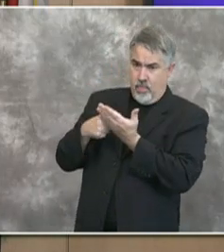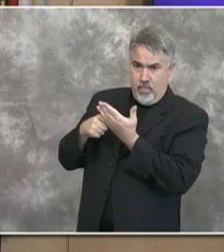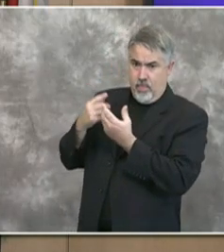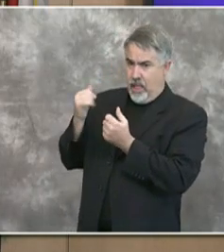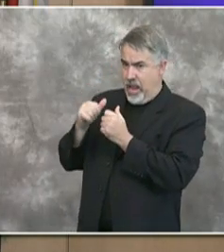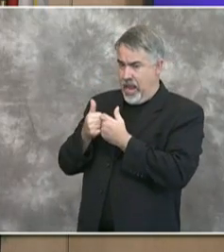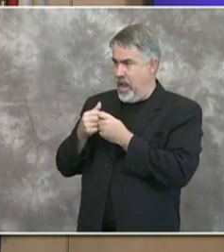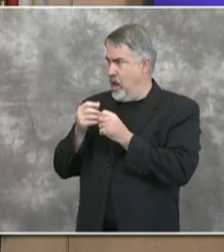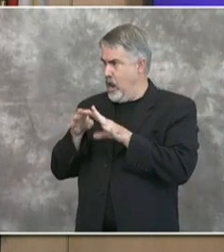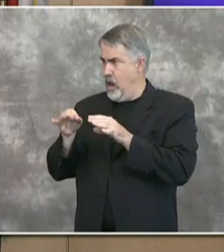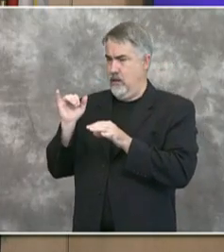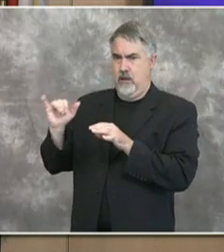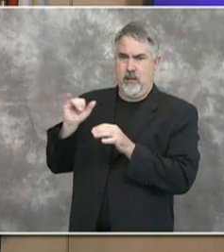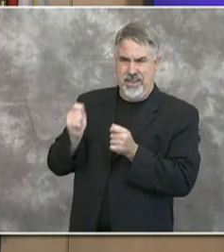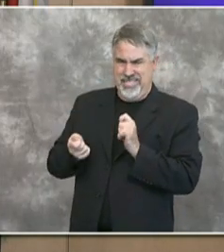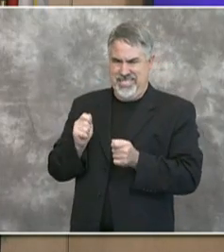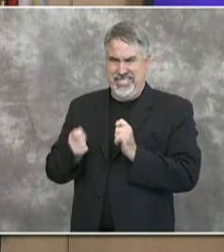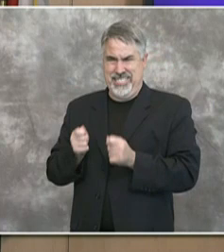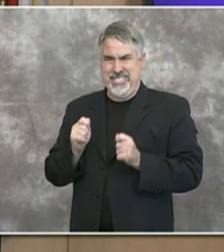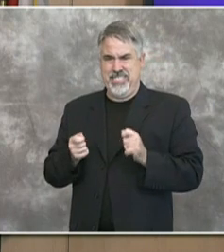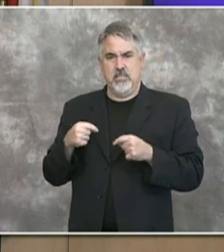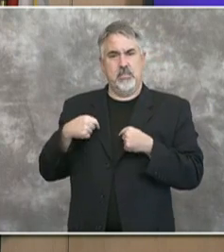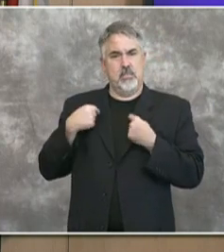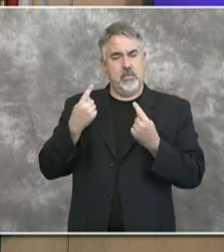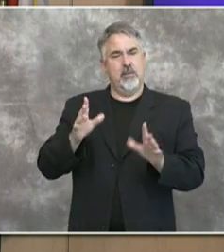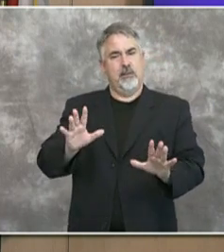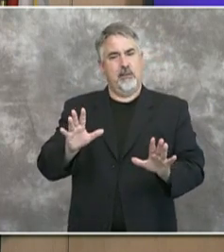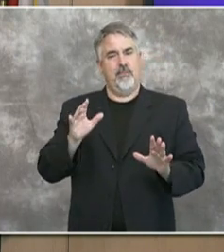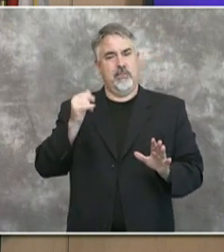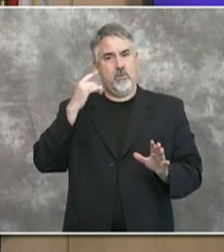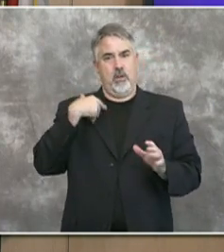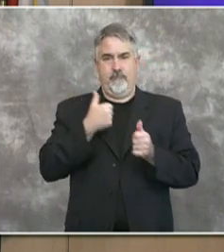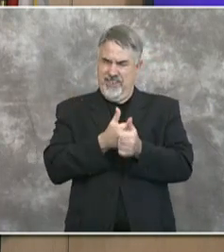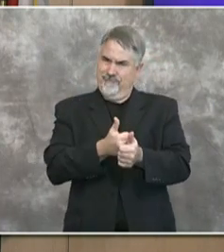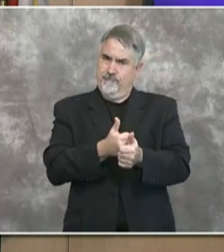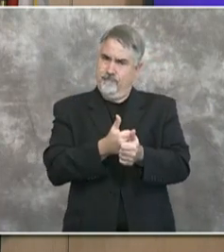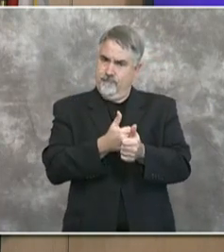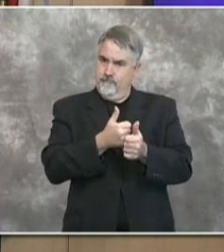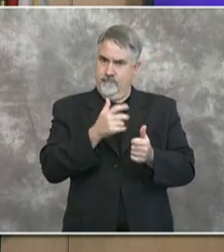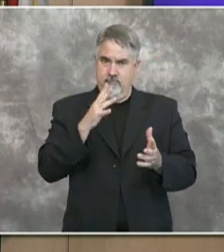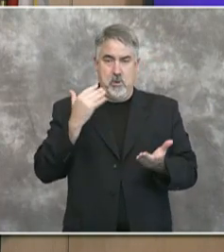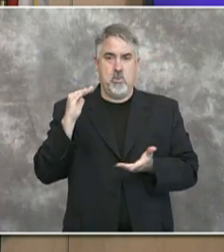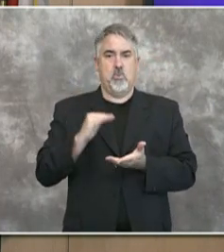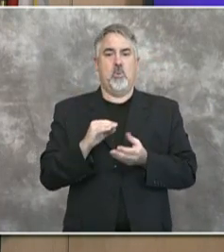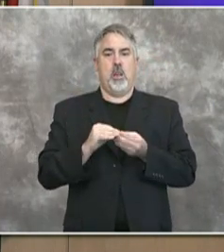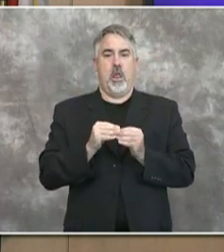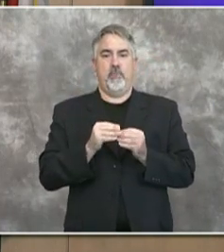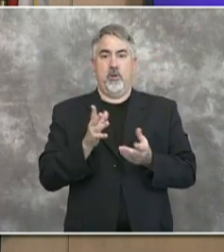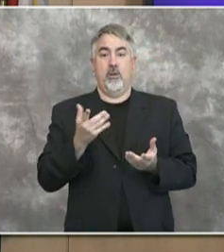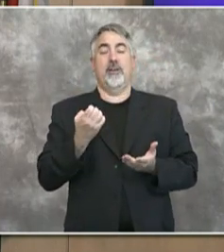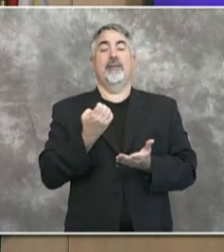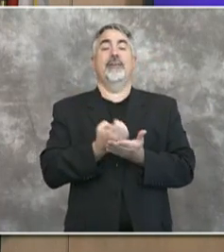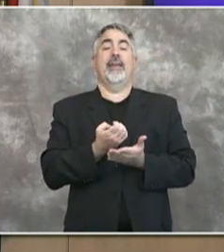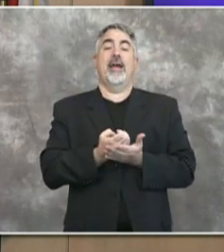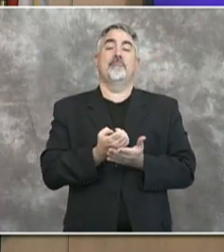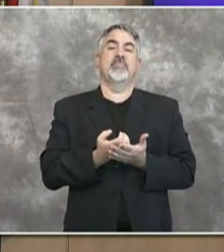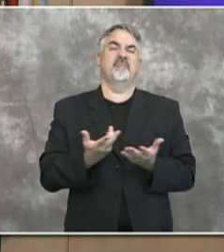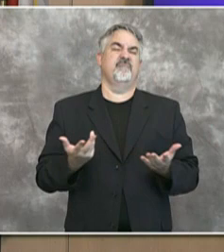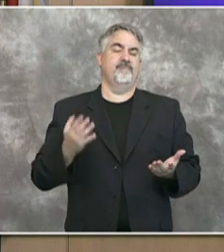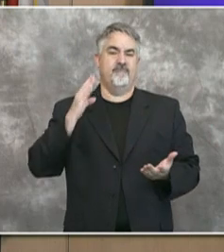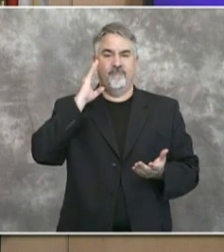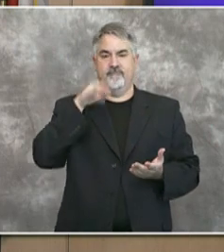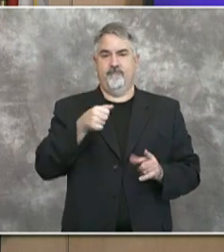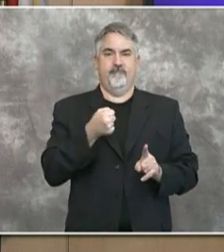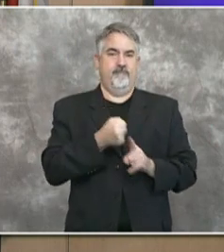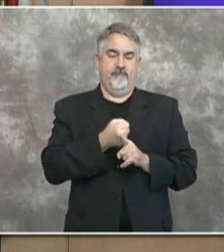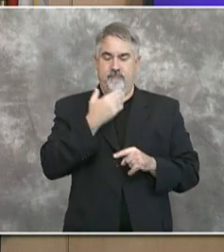all of the conditions that are happening, we would significantly set back any economic recovery. The best way from an